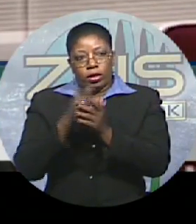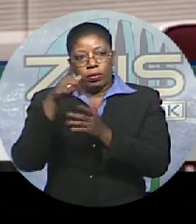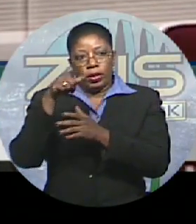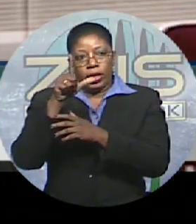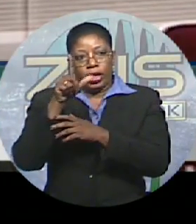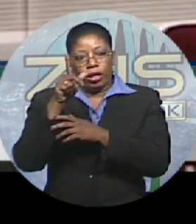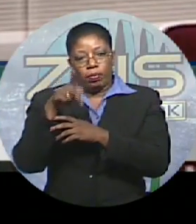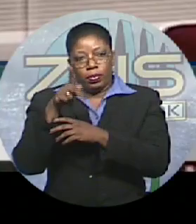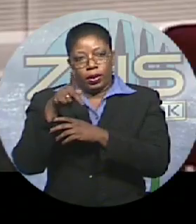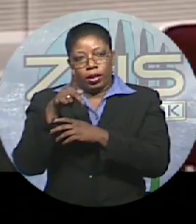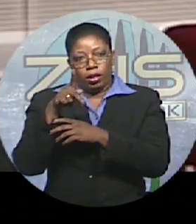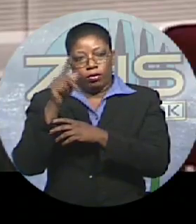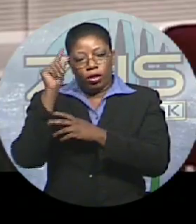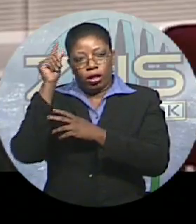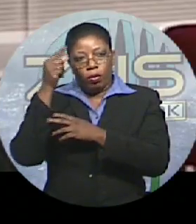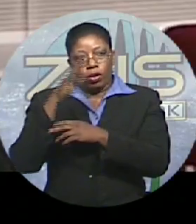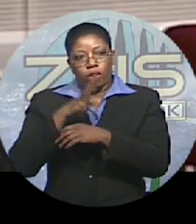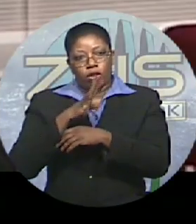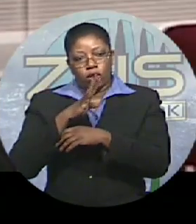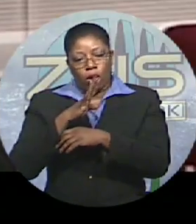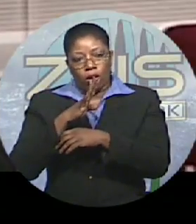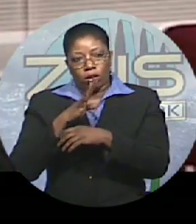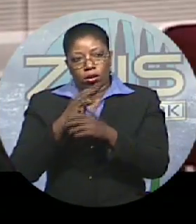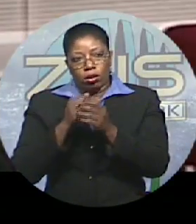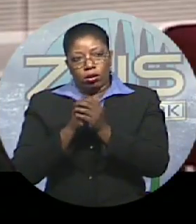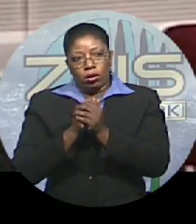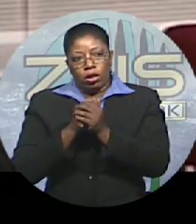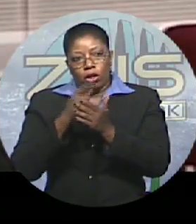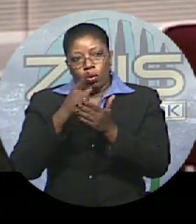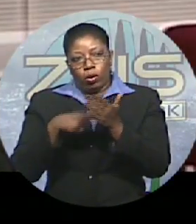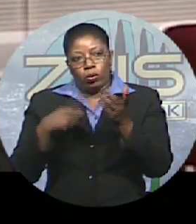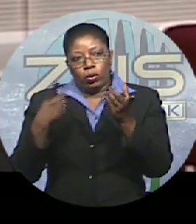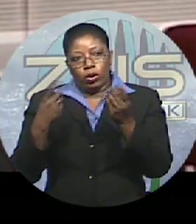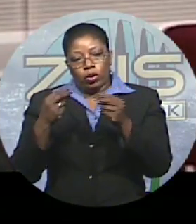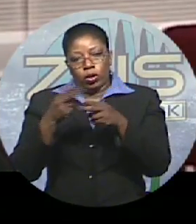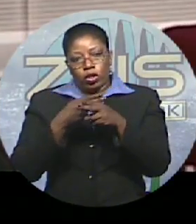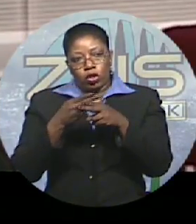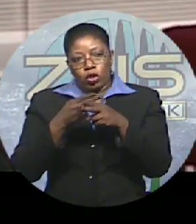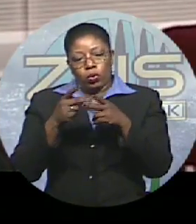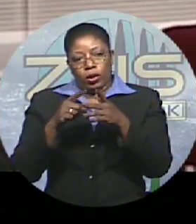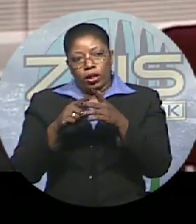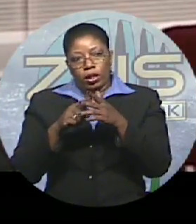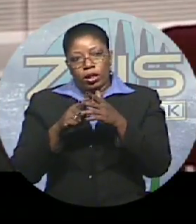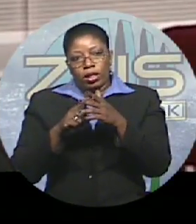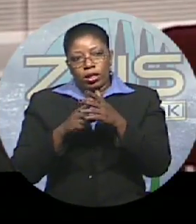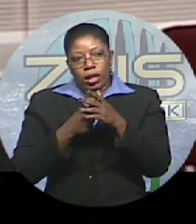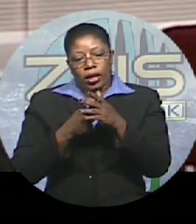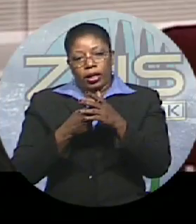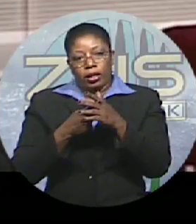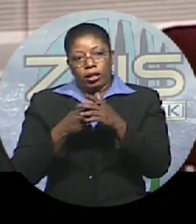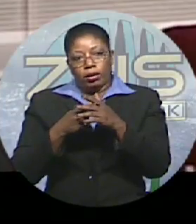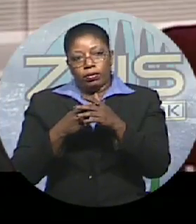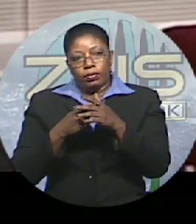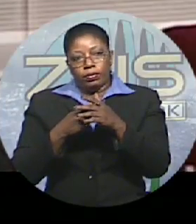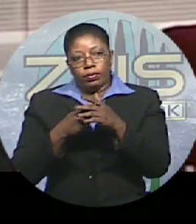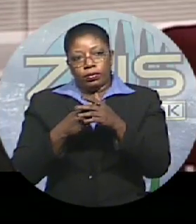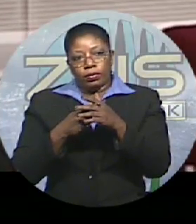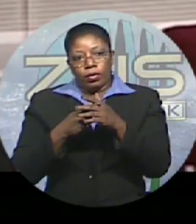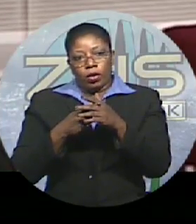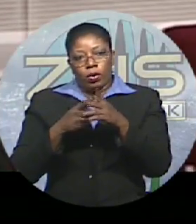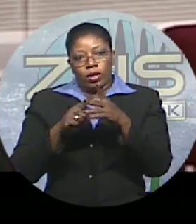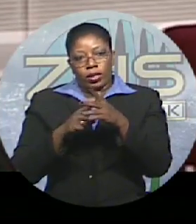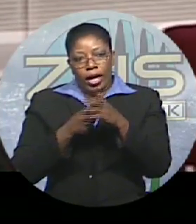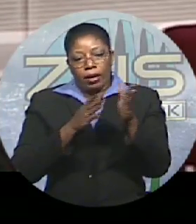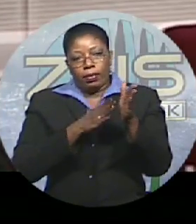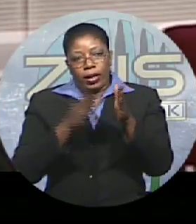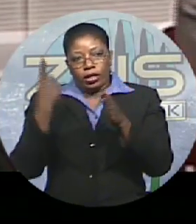PLP's Charter for Governance, we spoke in work mode, what we will do as soon as we set foot in the door, how earnest we want to implement